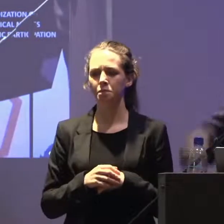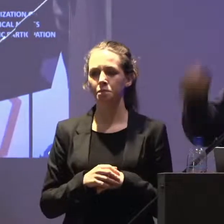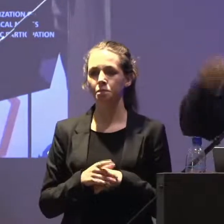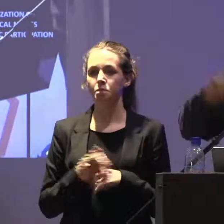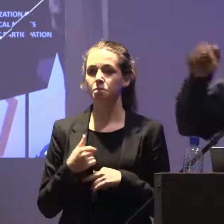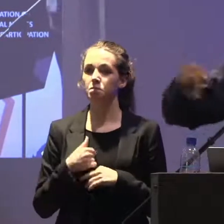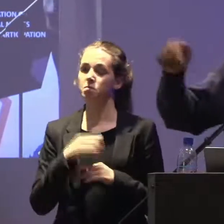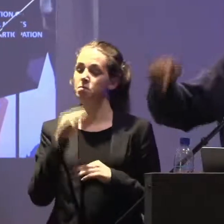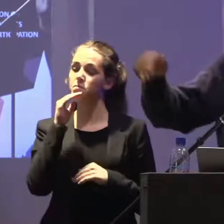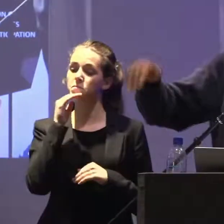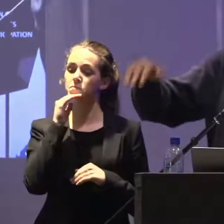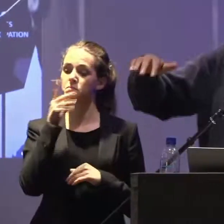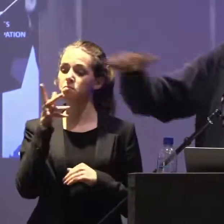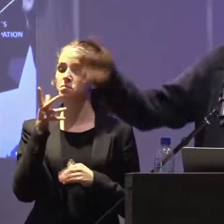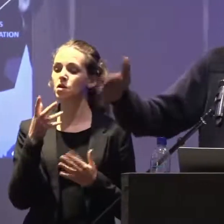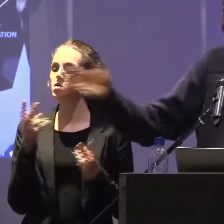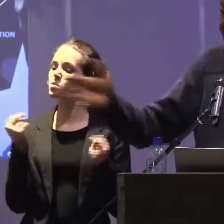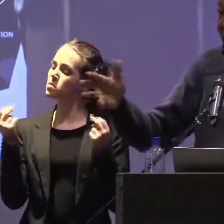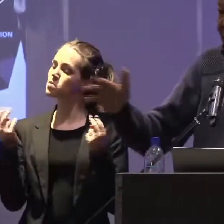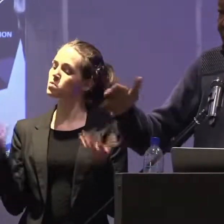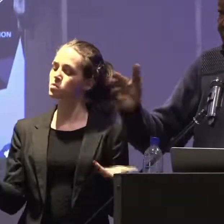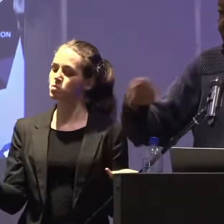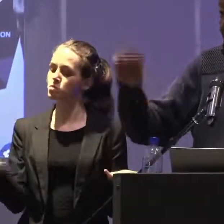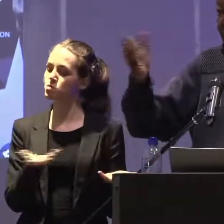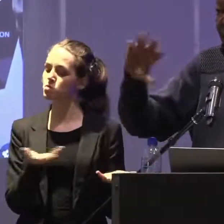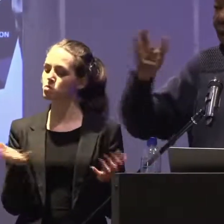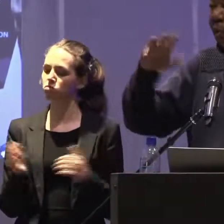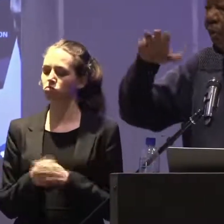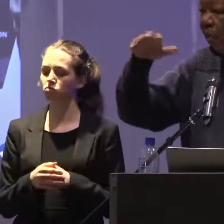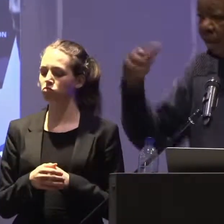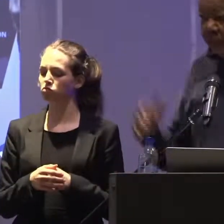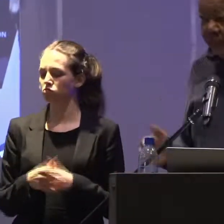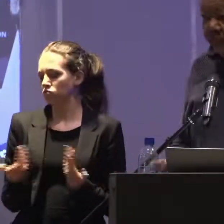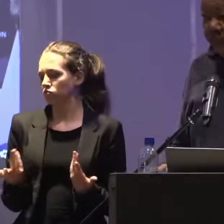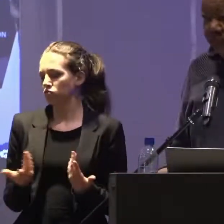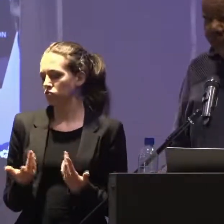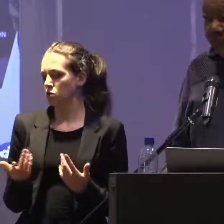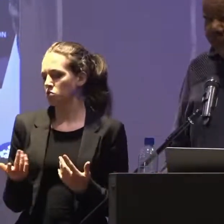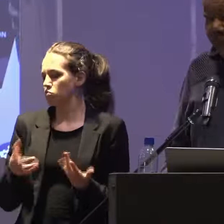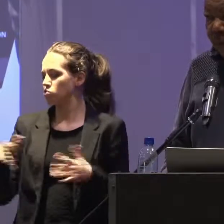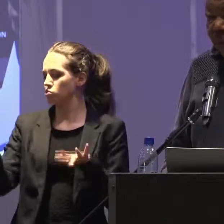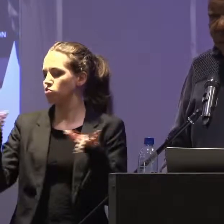Therefore, anything on the new land did not exist.